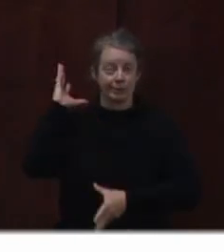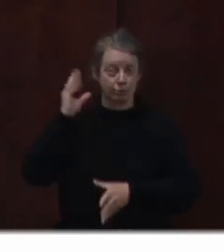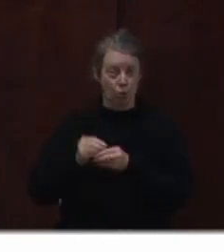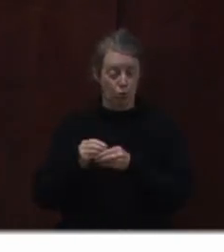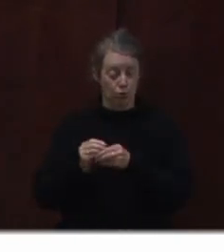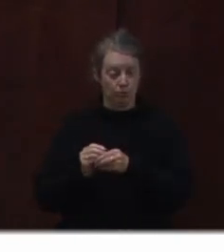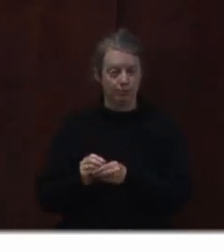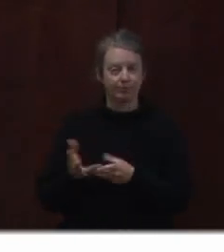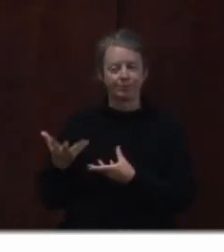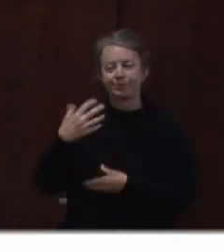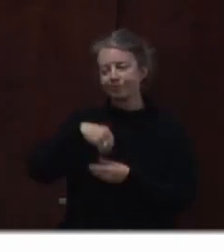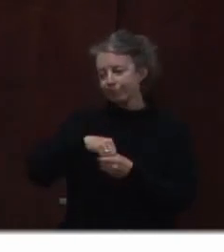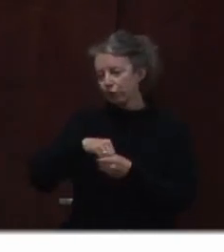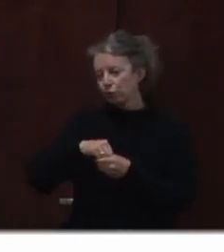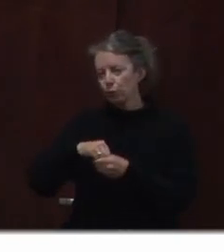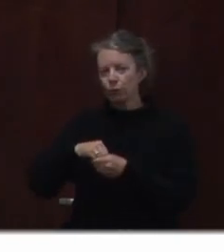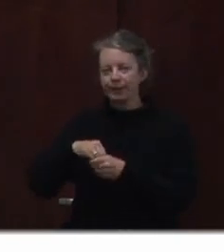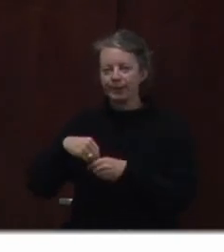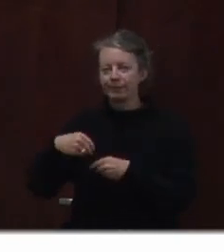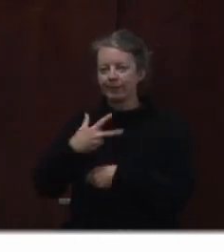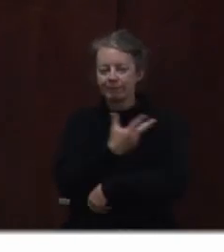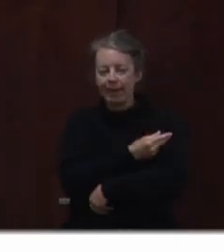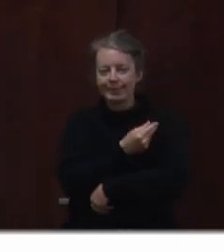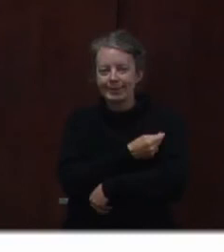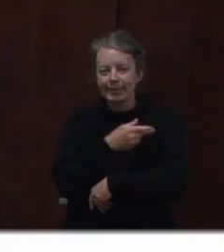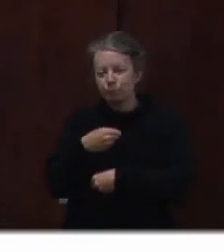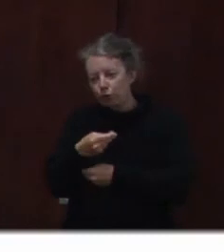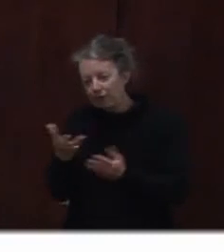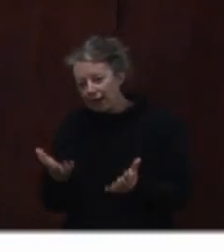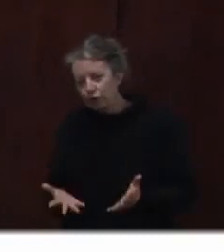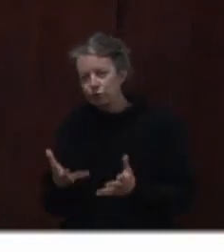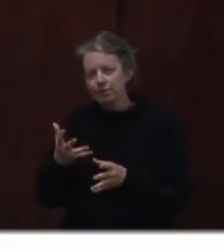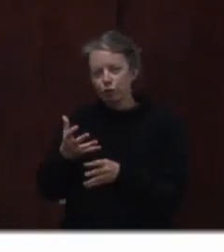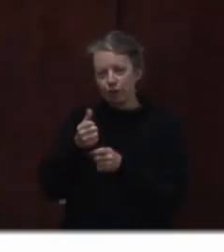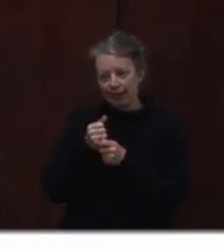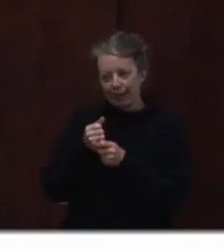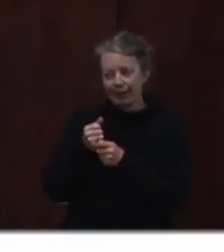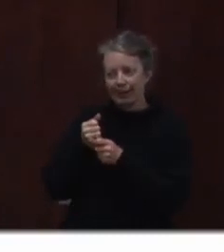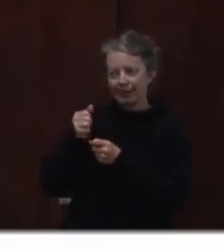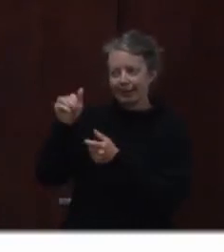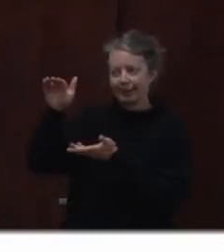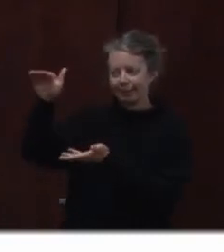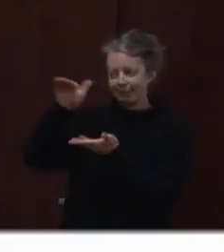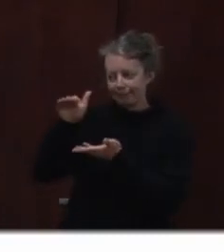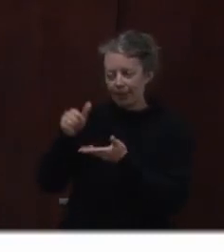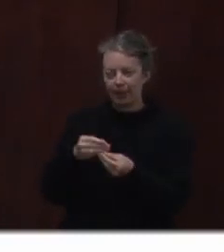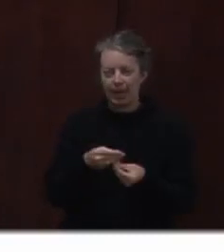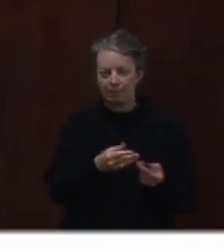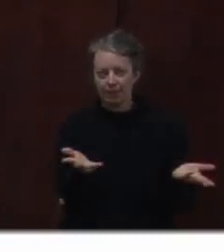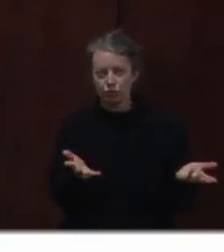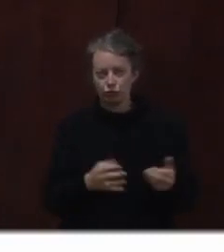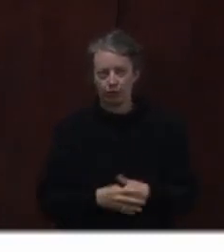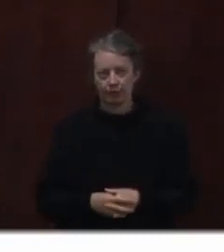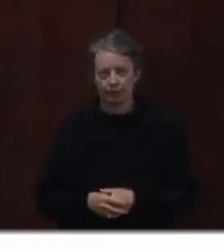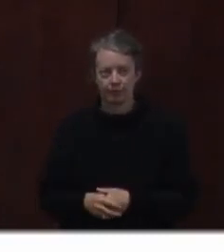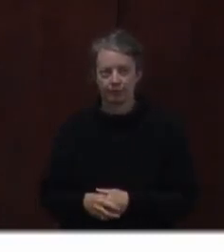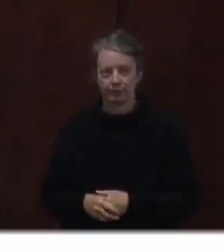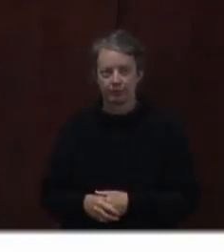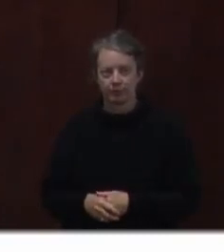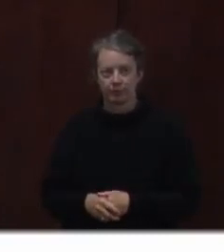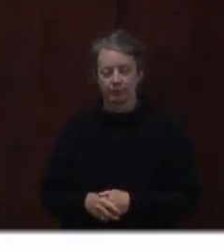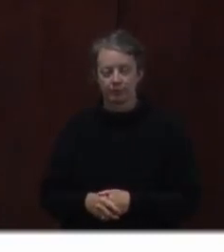include vaccine providers that are receiving allocation and administering. As far